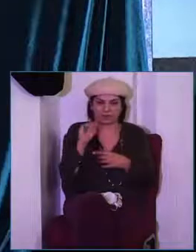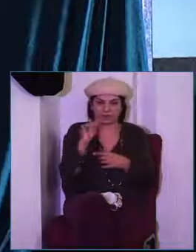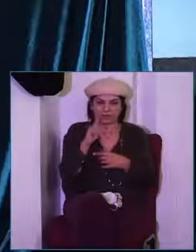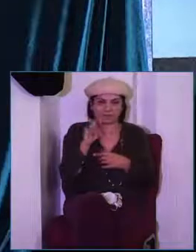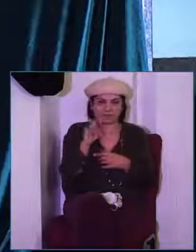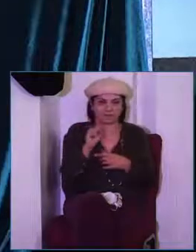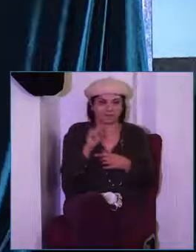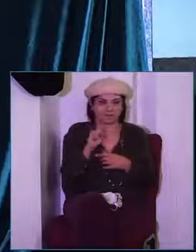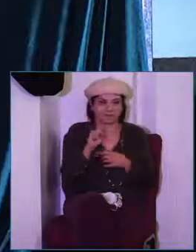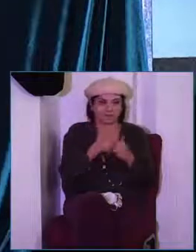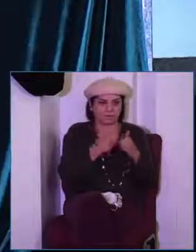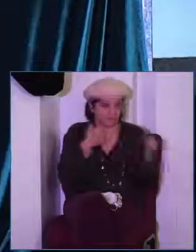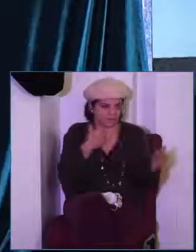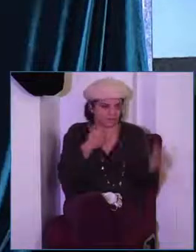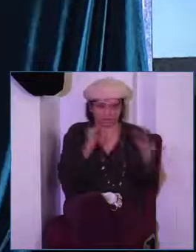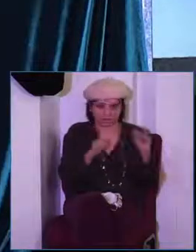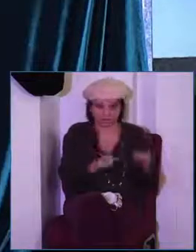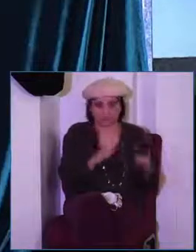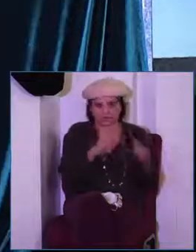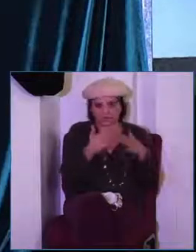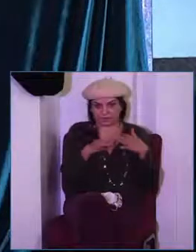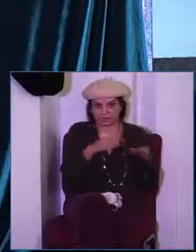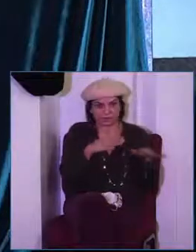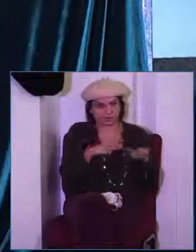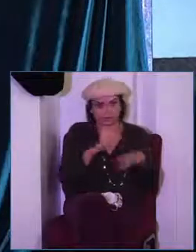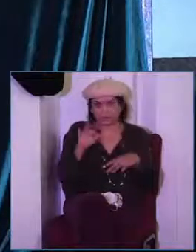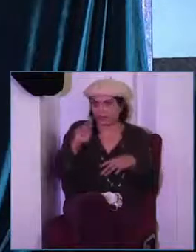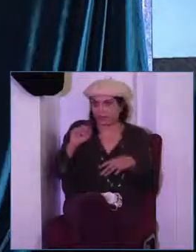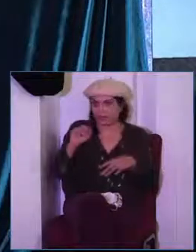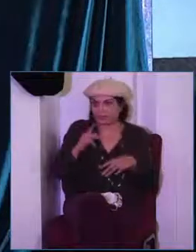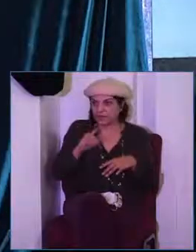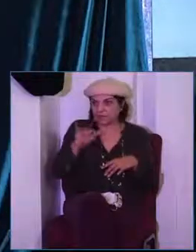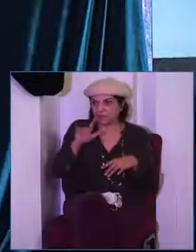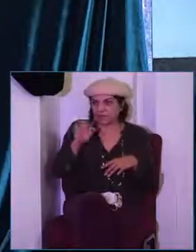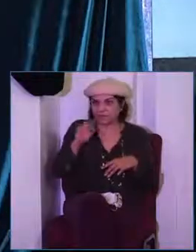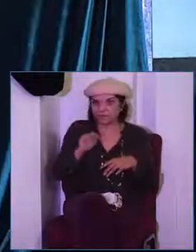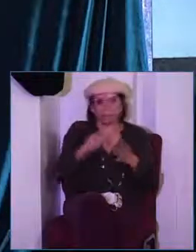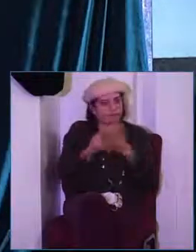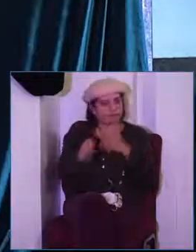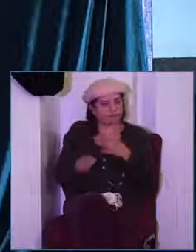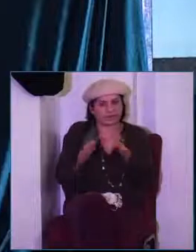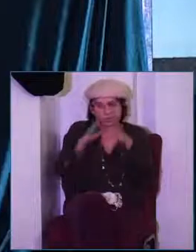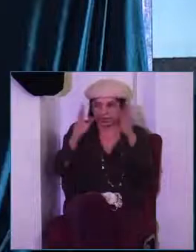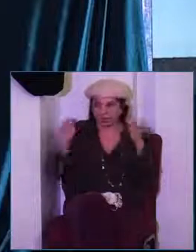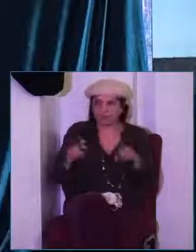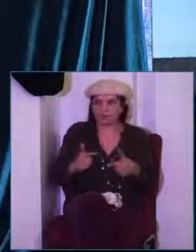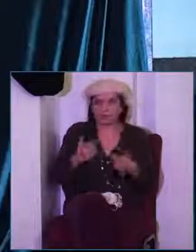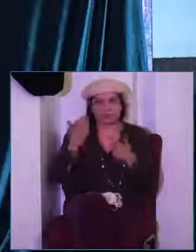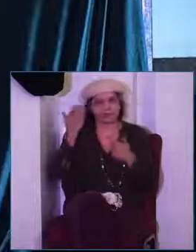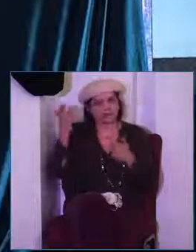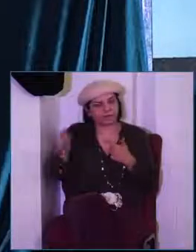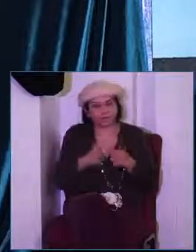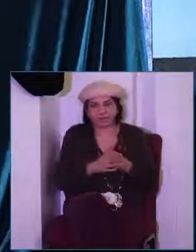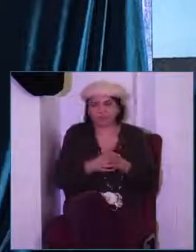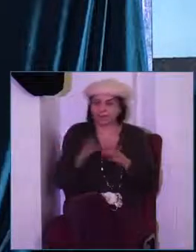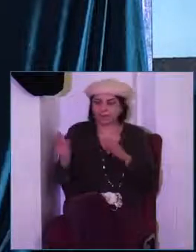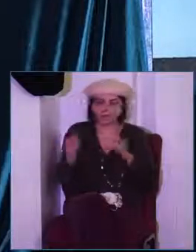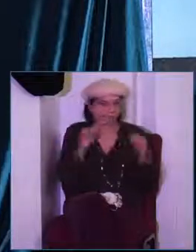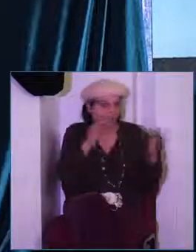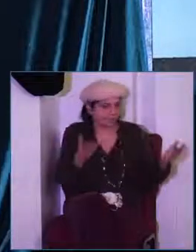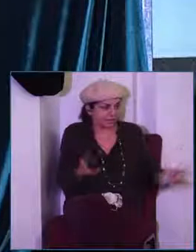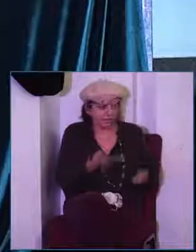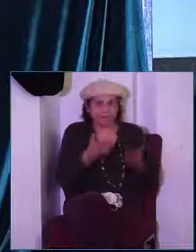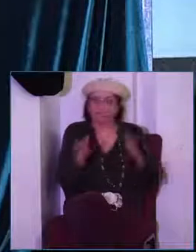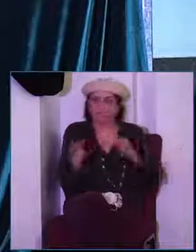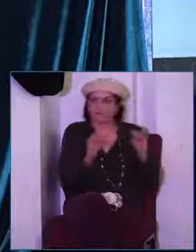we were on Franklin, he moved over into that area, bought a house over there and lived over there. Then when he moved here, well,